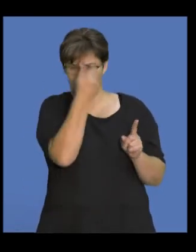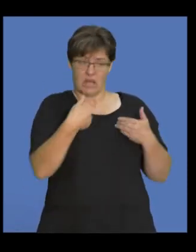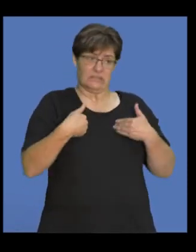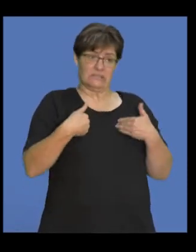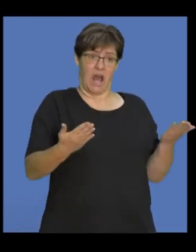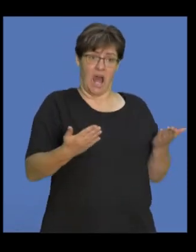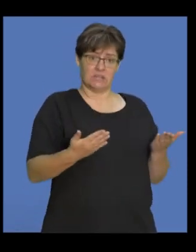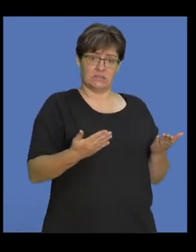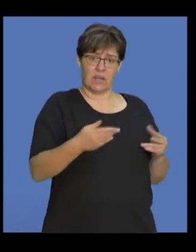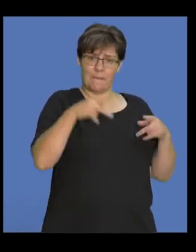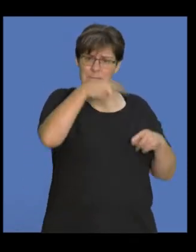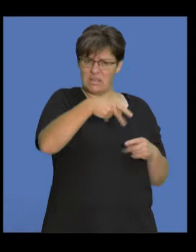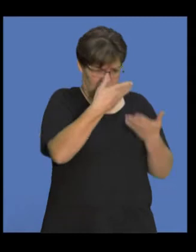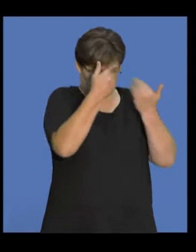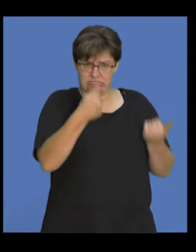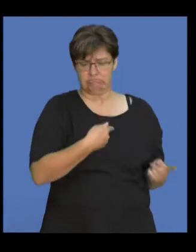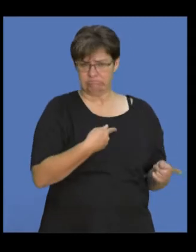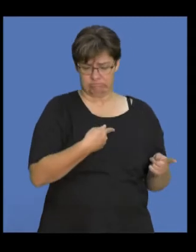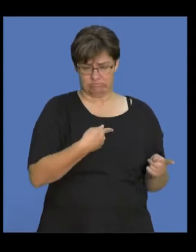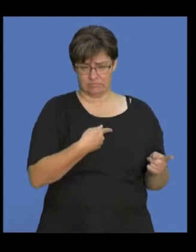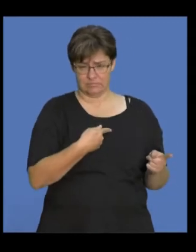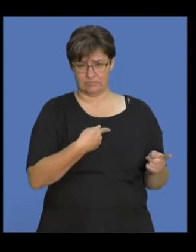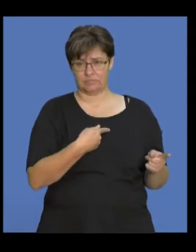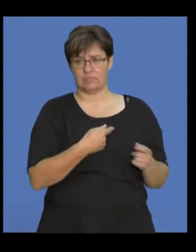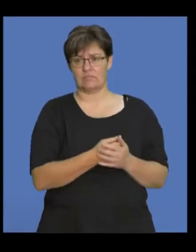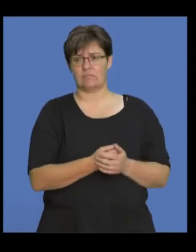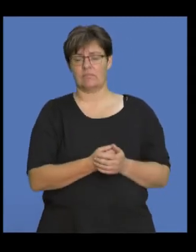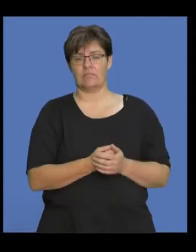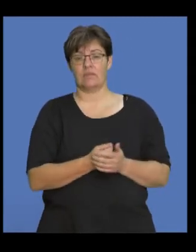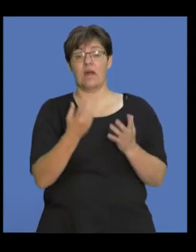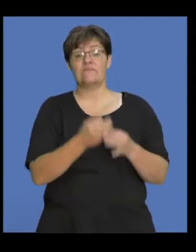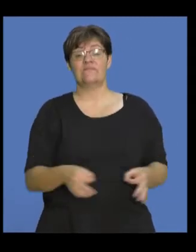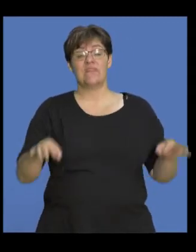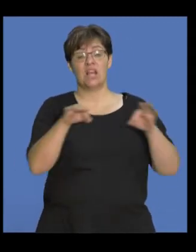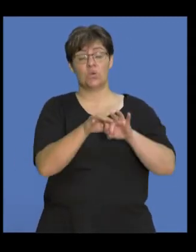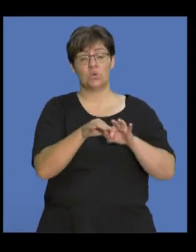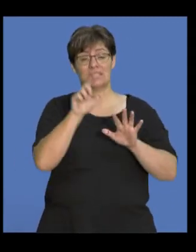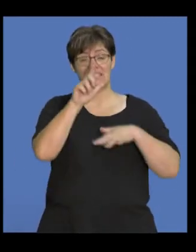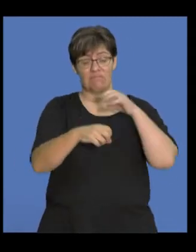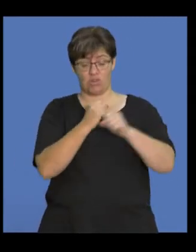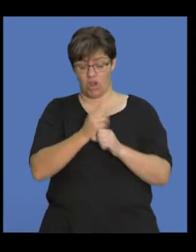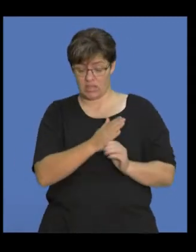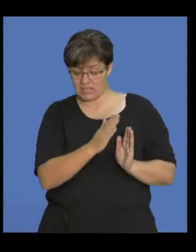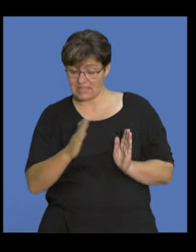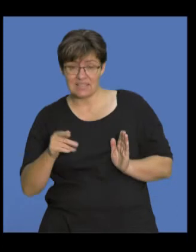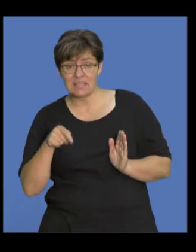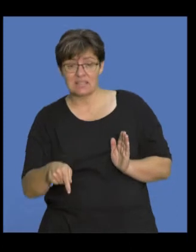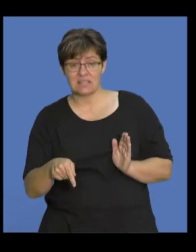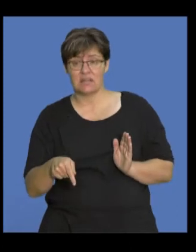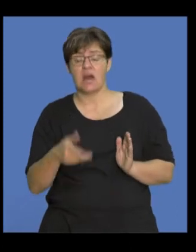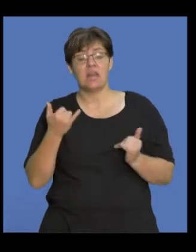of P that we do not know anything about, but the value of the investment is currently sitting on